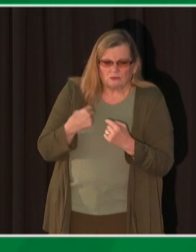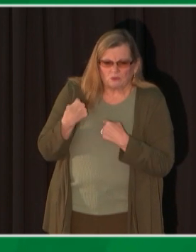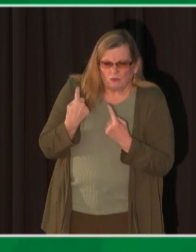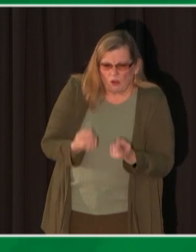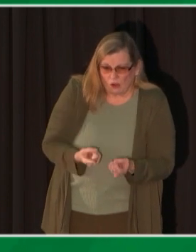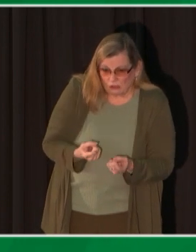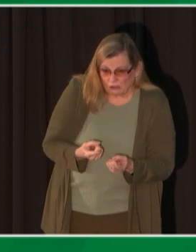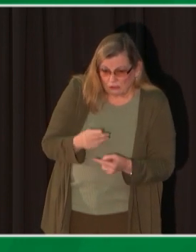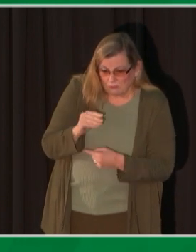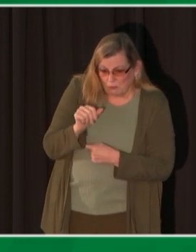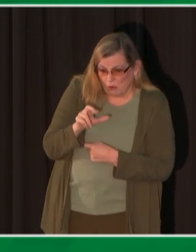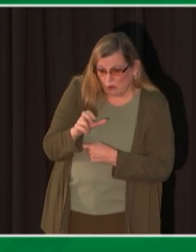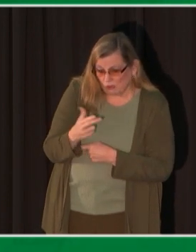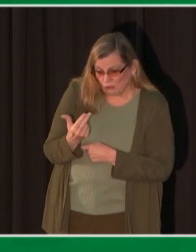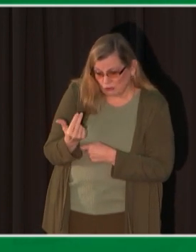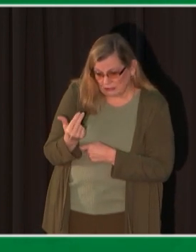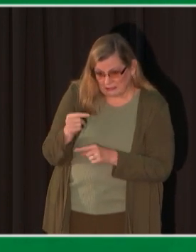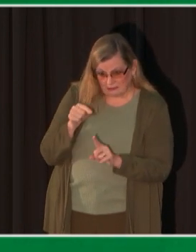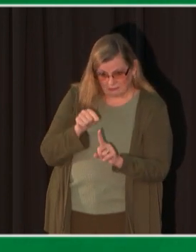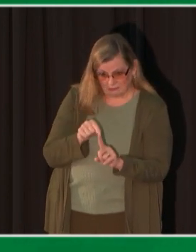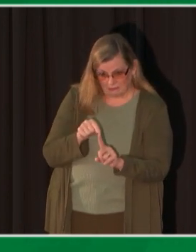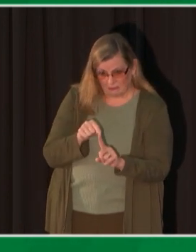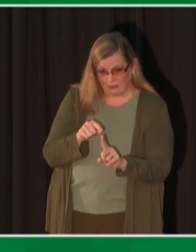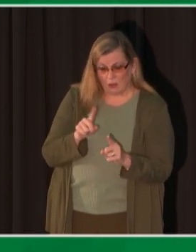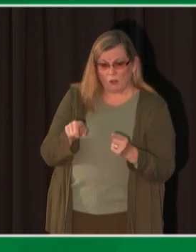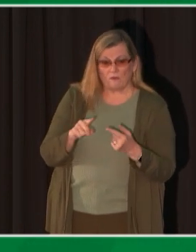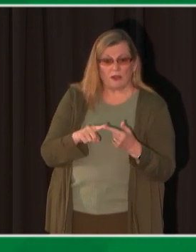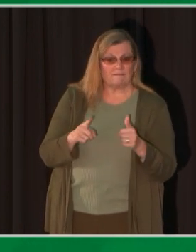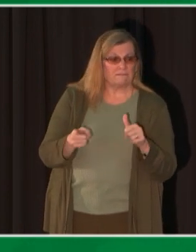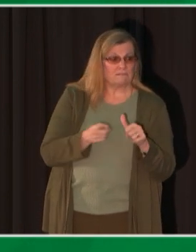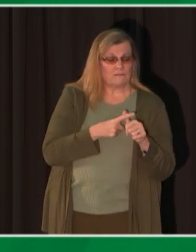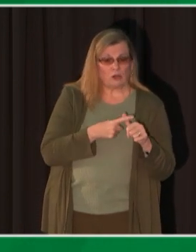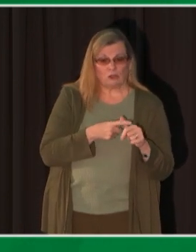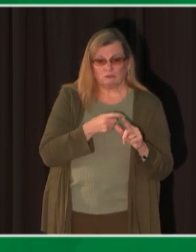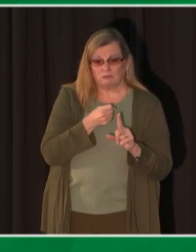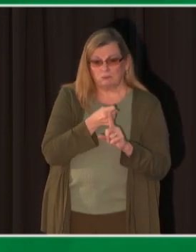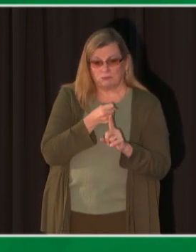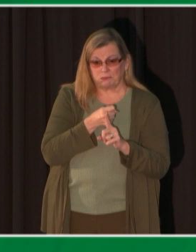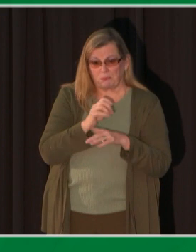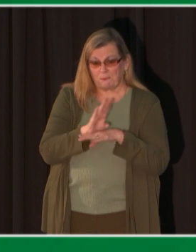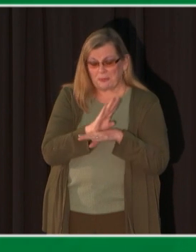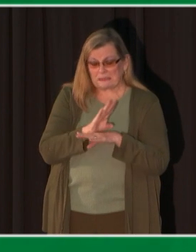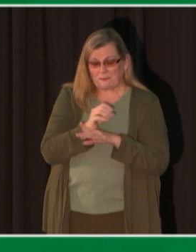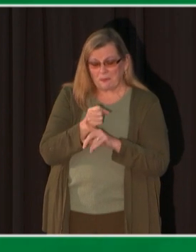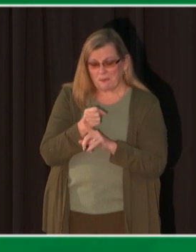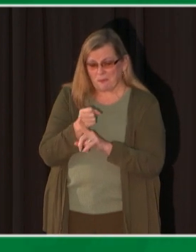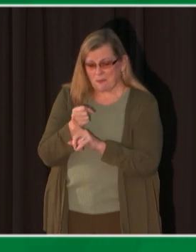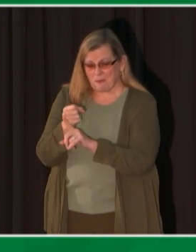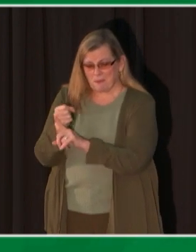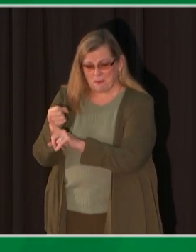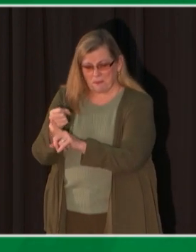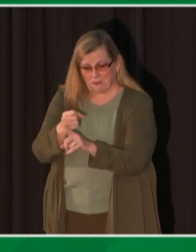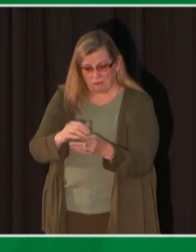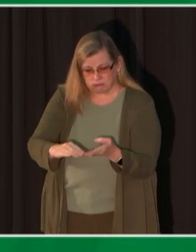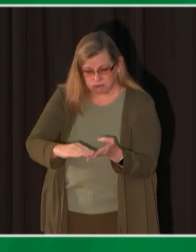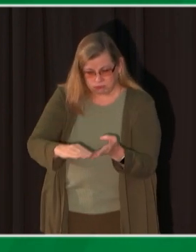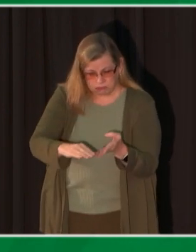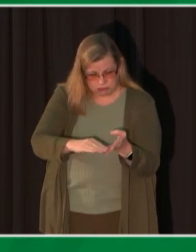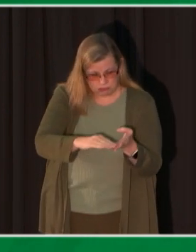13th, when our first businesses were impacted by mass gathering